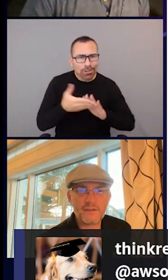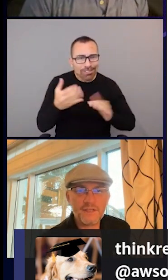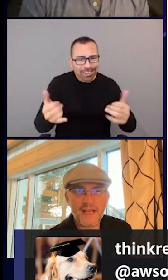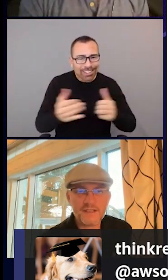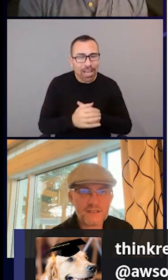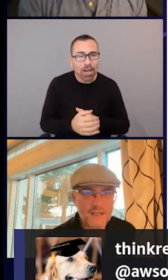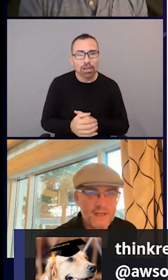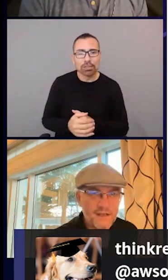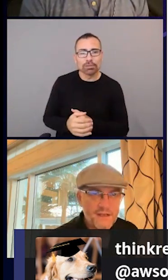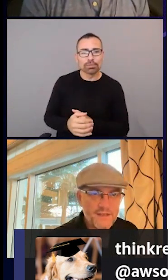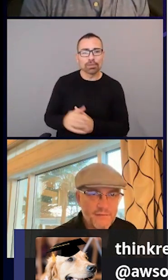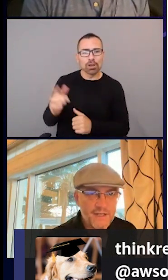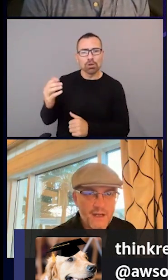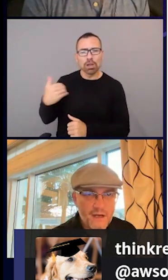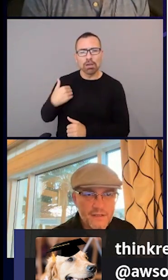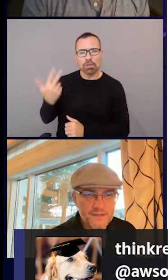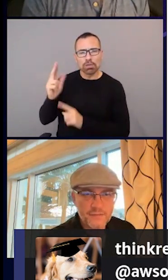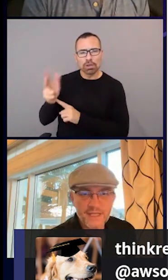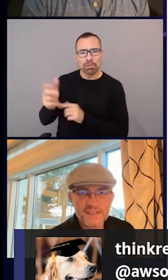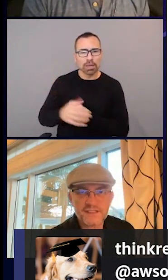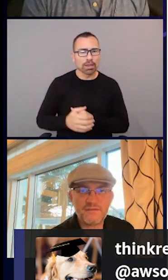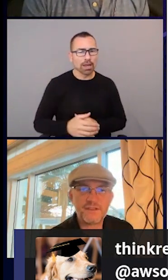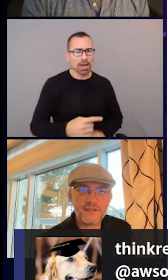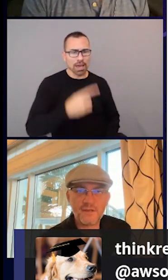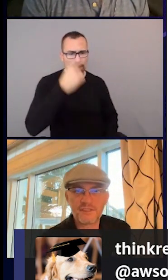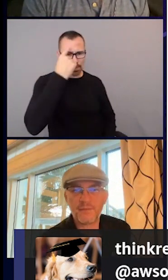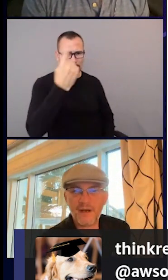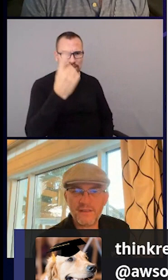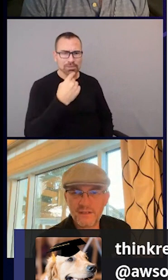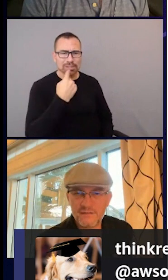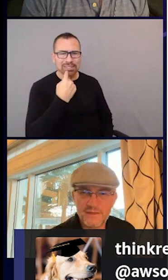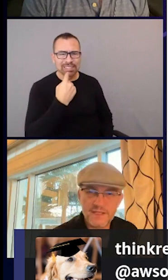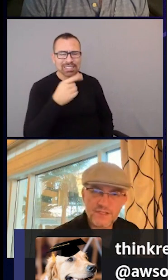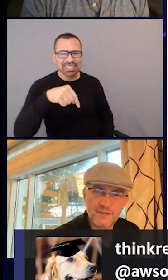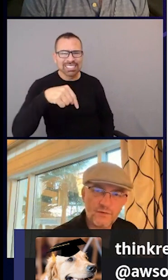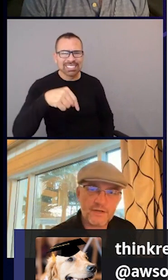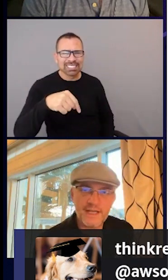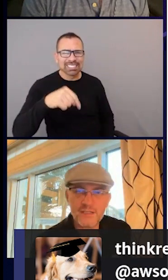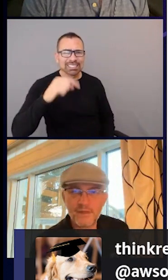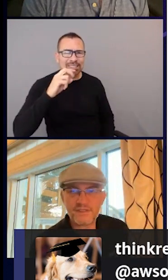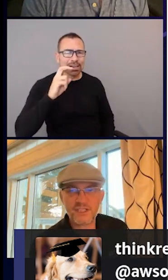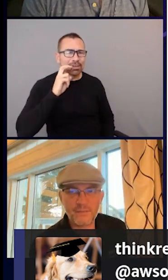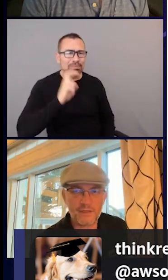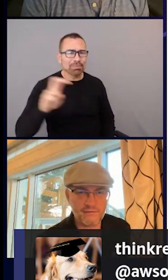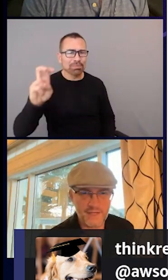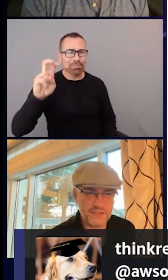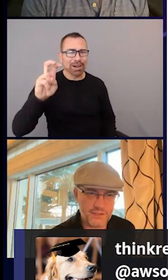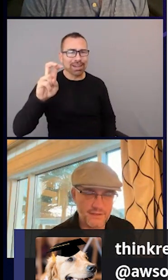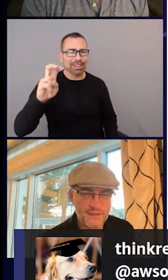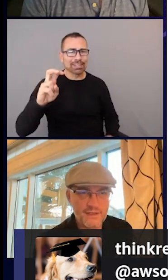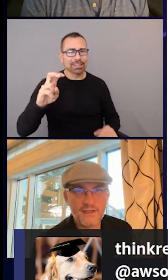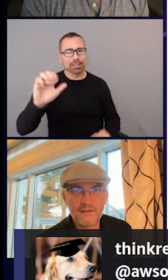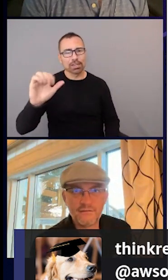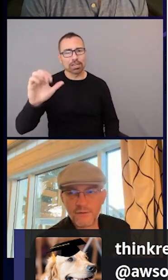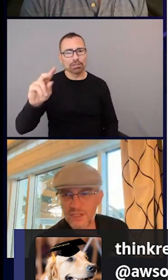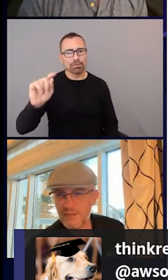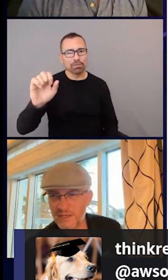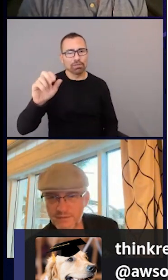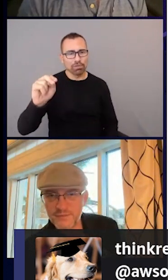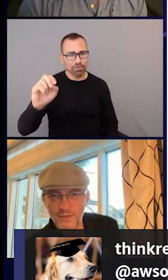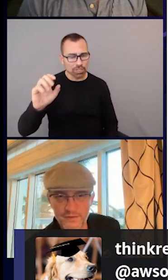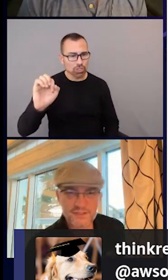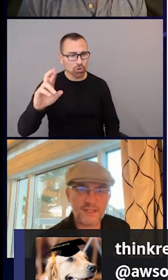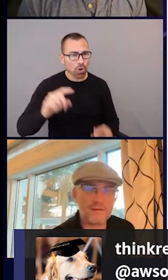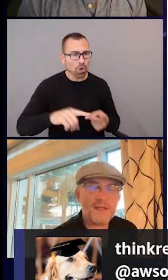Python. Somebody asked, think real hard, and somebody else asked if Dunder was a Python convention or an AWS terminal convention. Unfortunately,